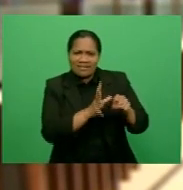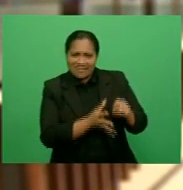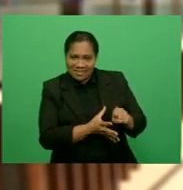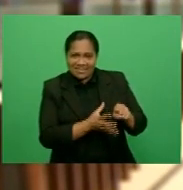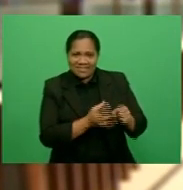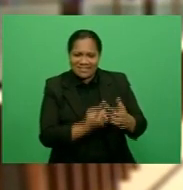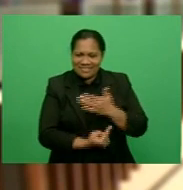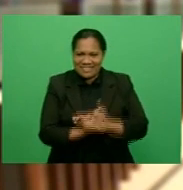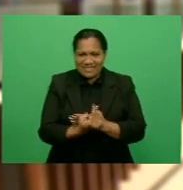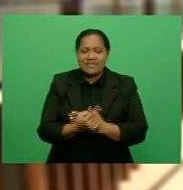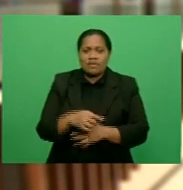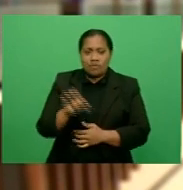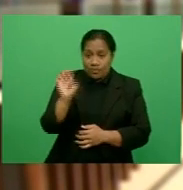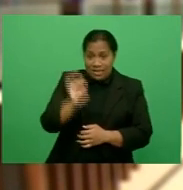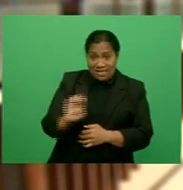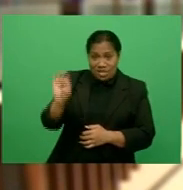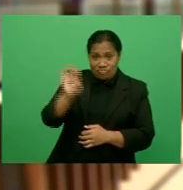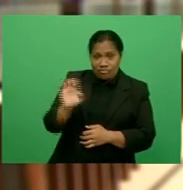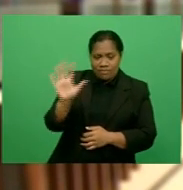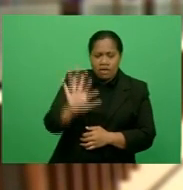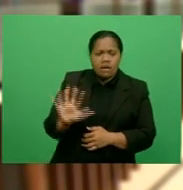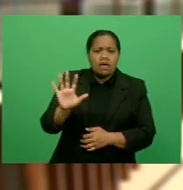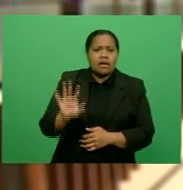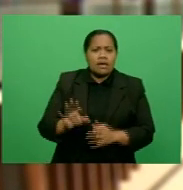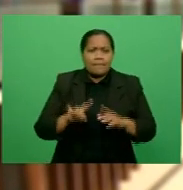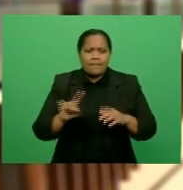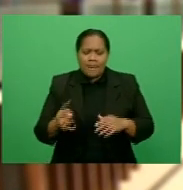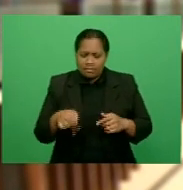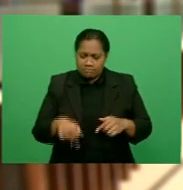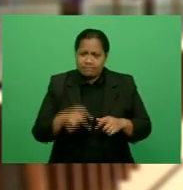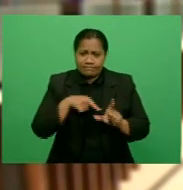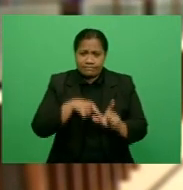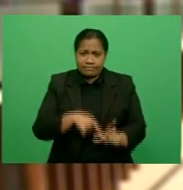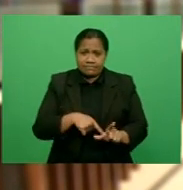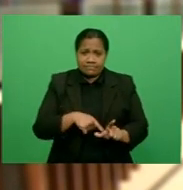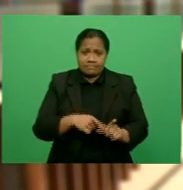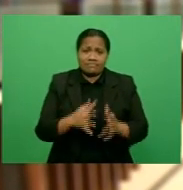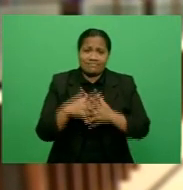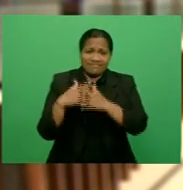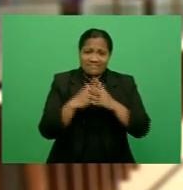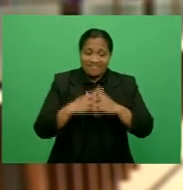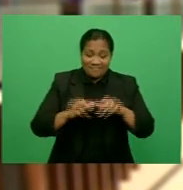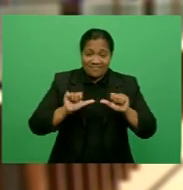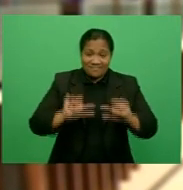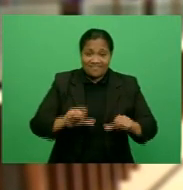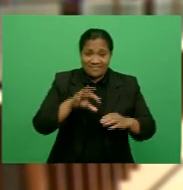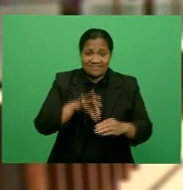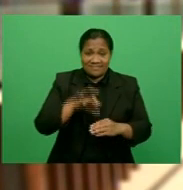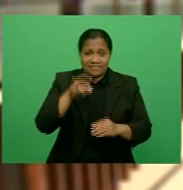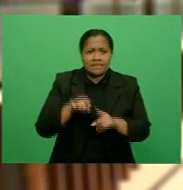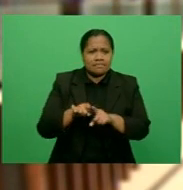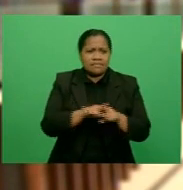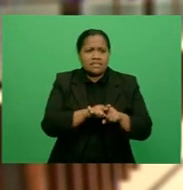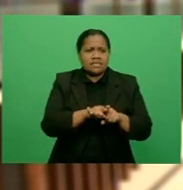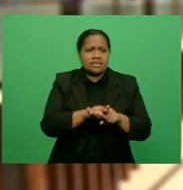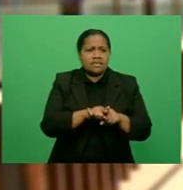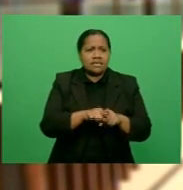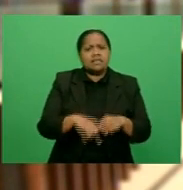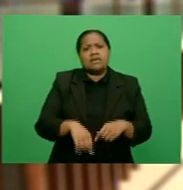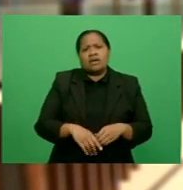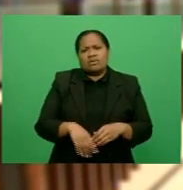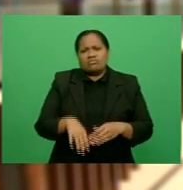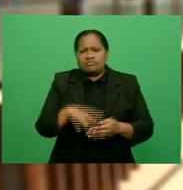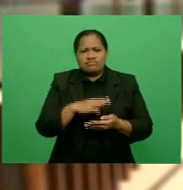in Europe, but uncertainty about this year's U.S. presidential election means the dollar could be prone to more volatile